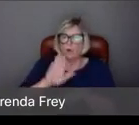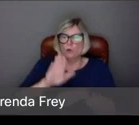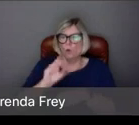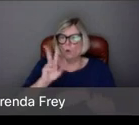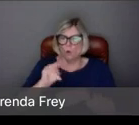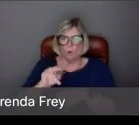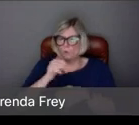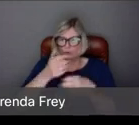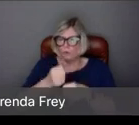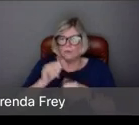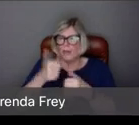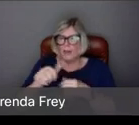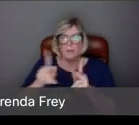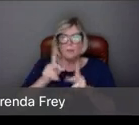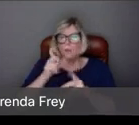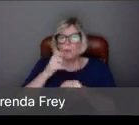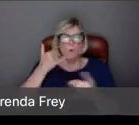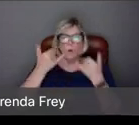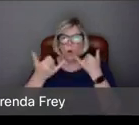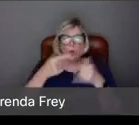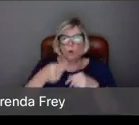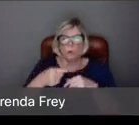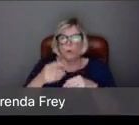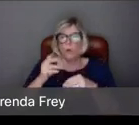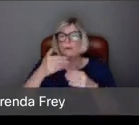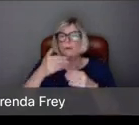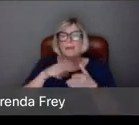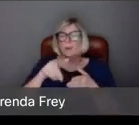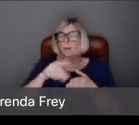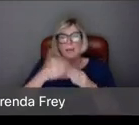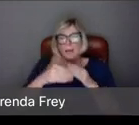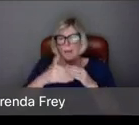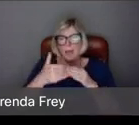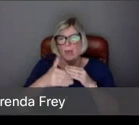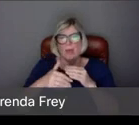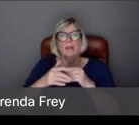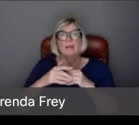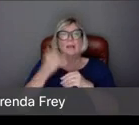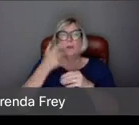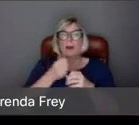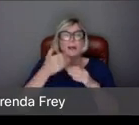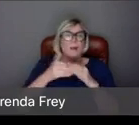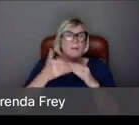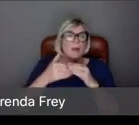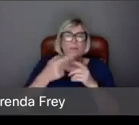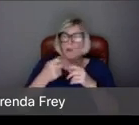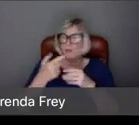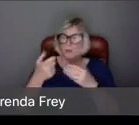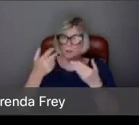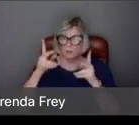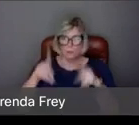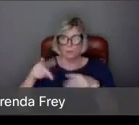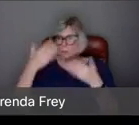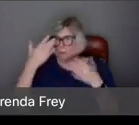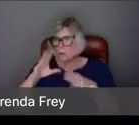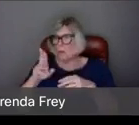any of these people that are calling you, coming emails, any of these various sources that we mentioned. If you get an email from an unknown source, don't click on any